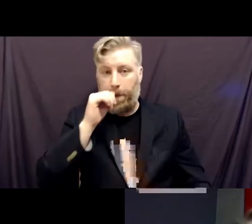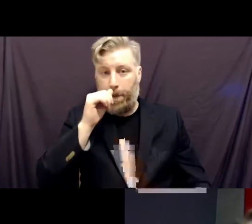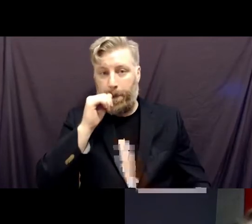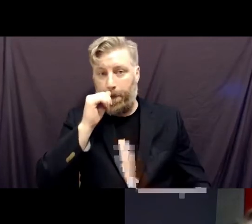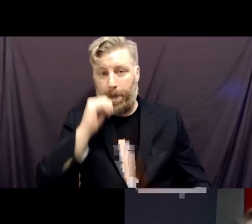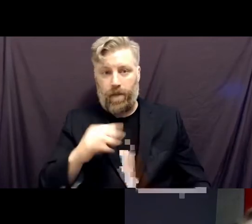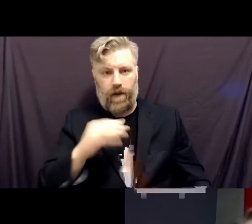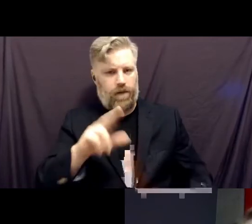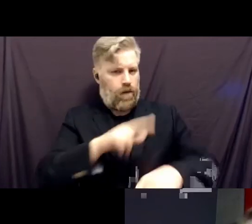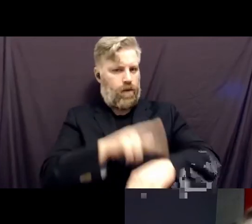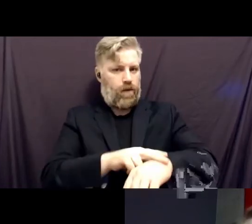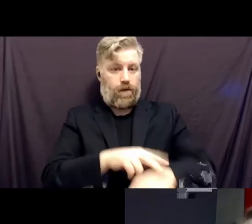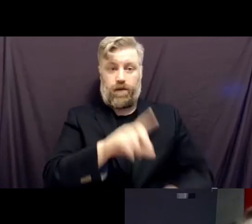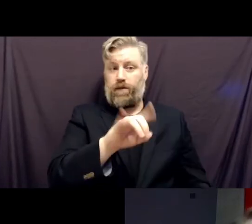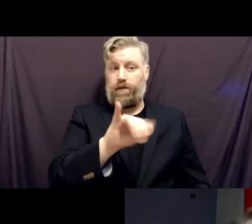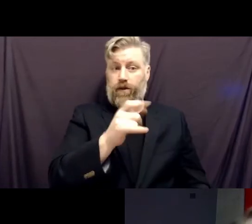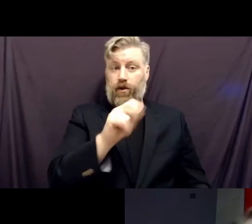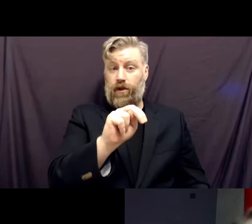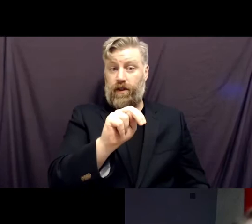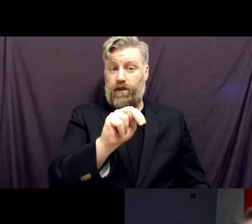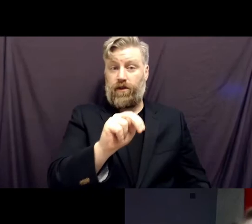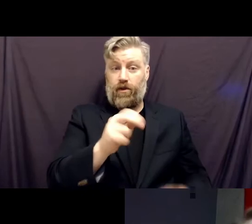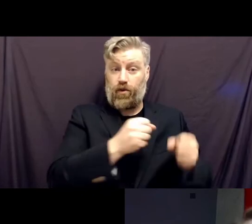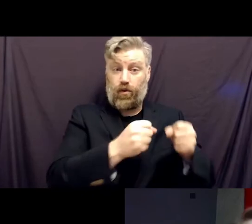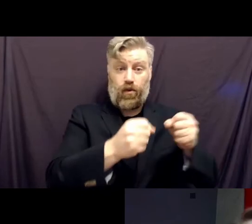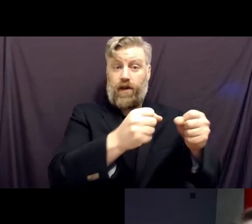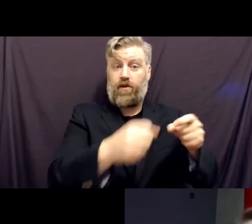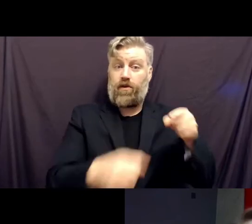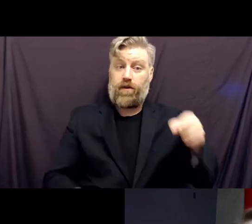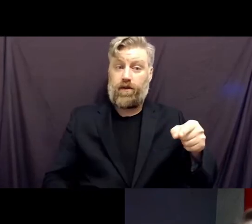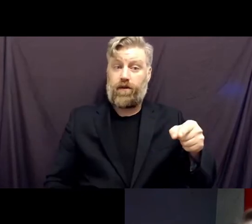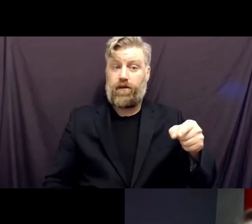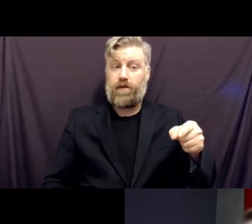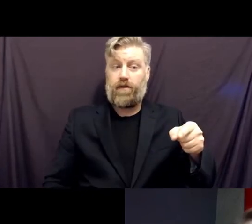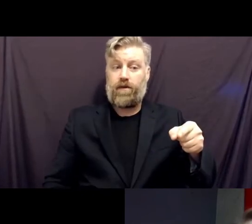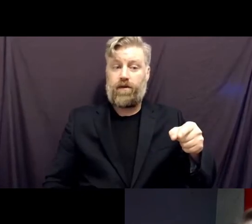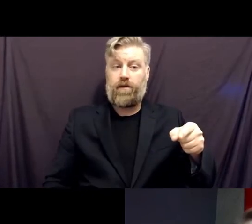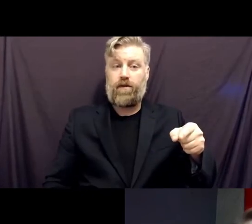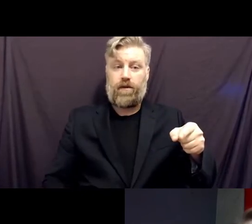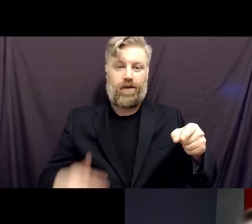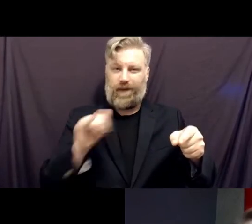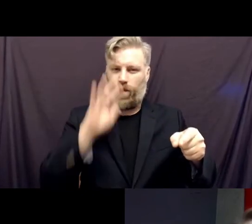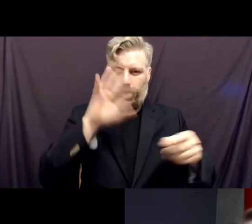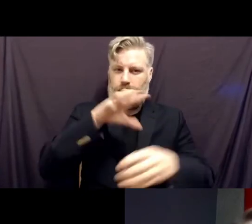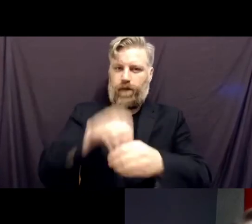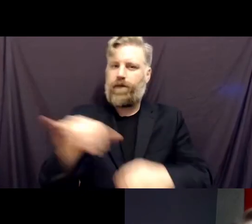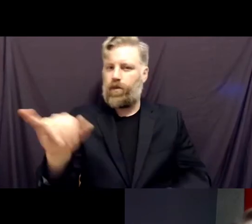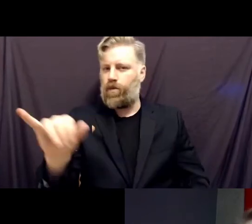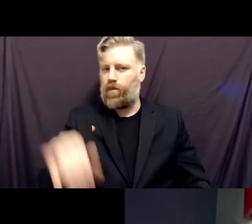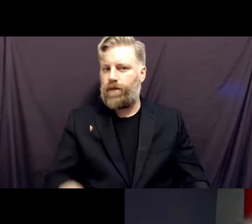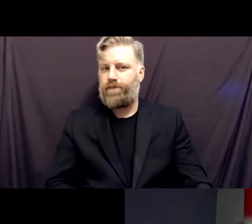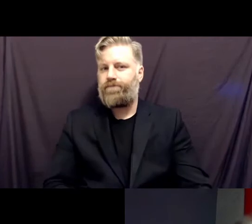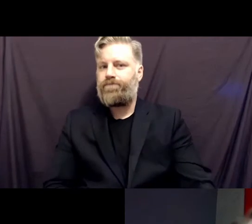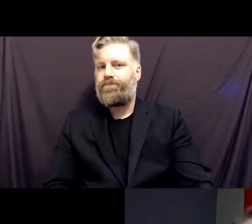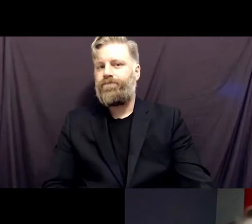with the digitalization strategy we have talked about earlier. To